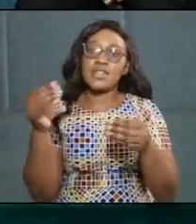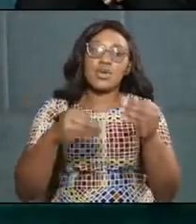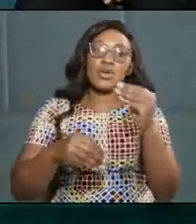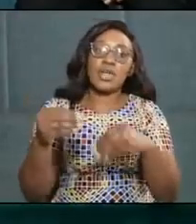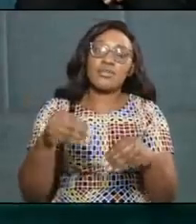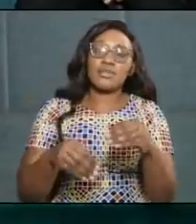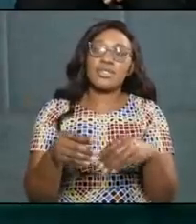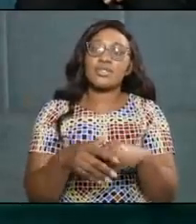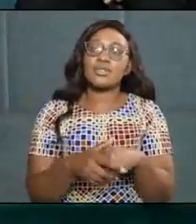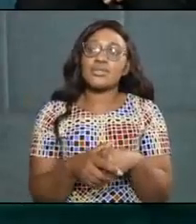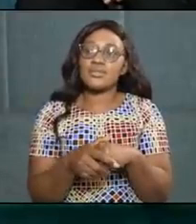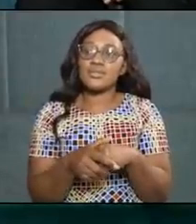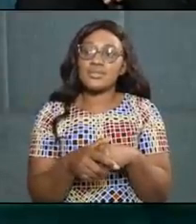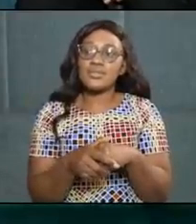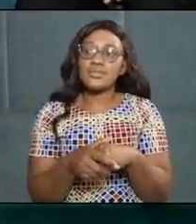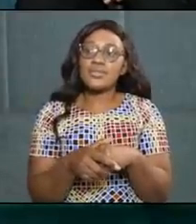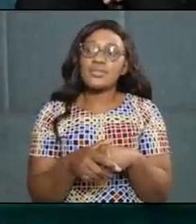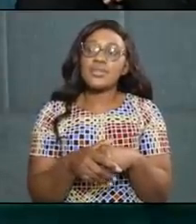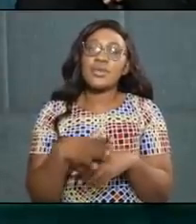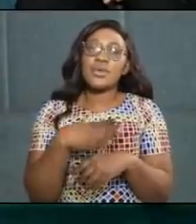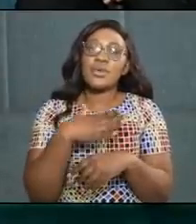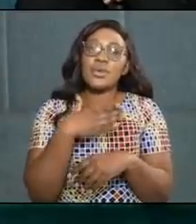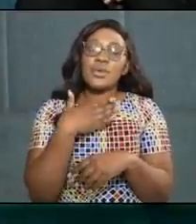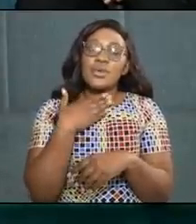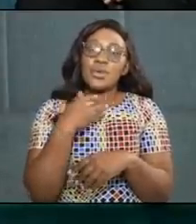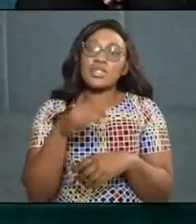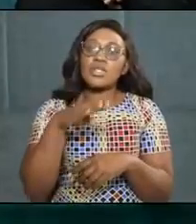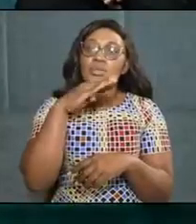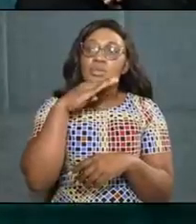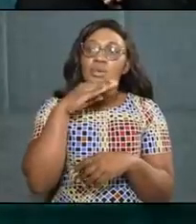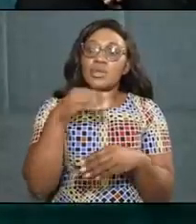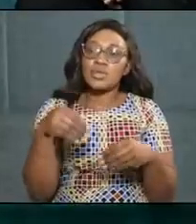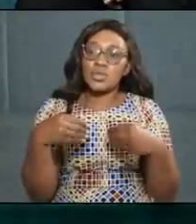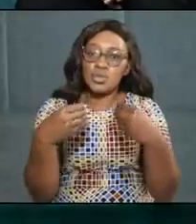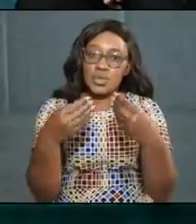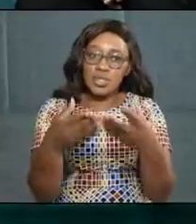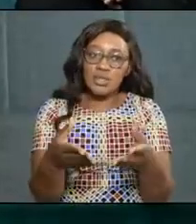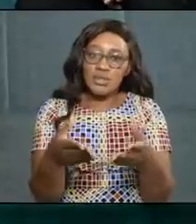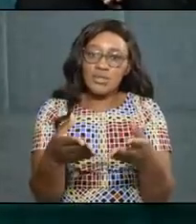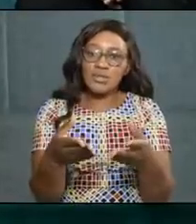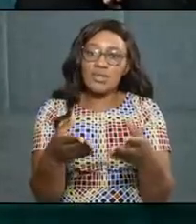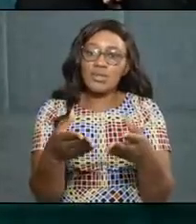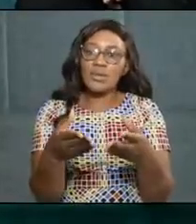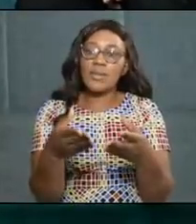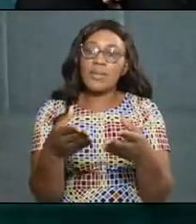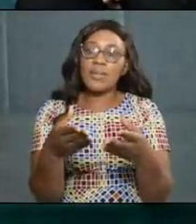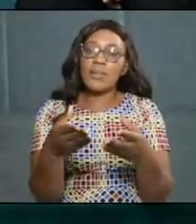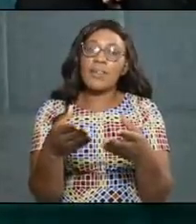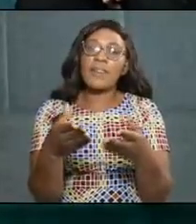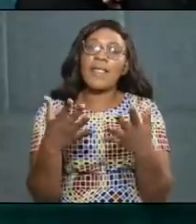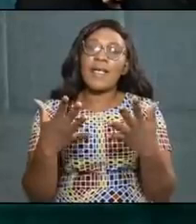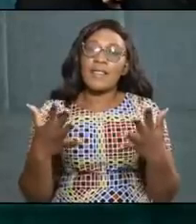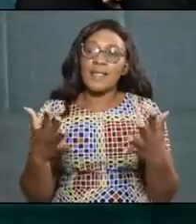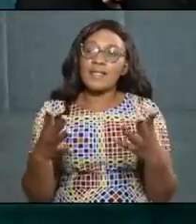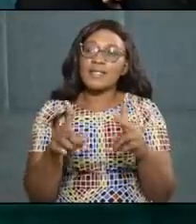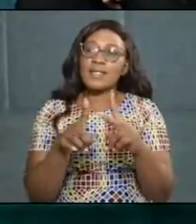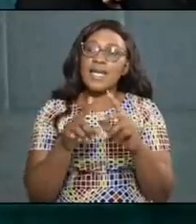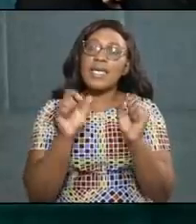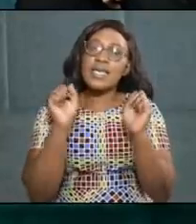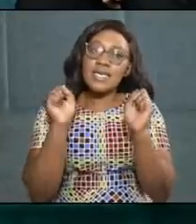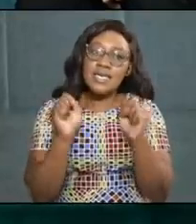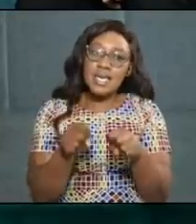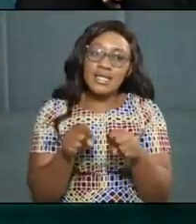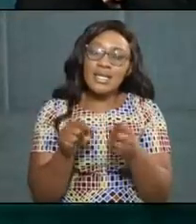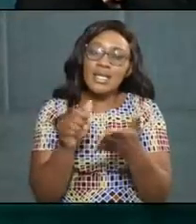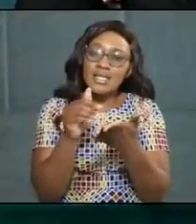He wanted Paul to give him money so that he would let him free from prison. That's why he sent for him very